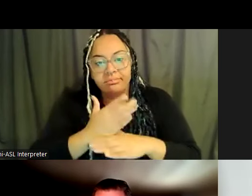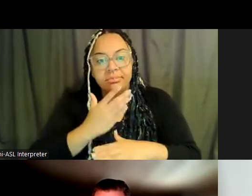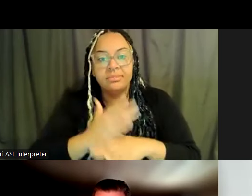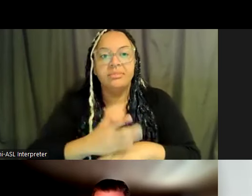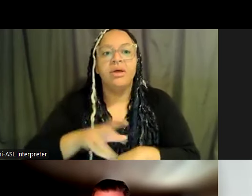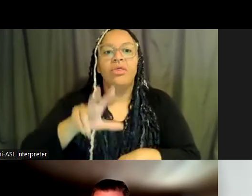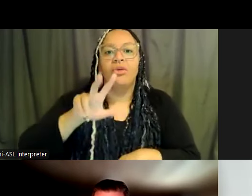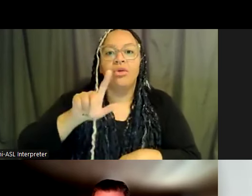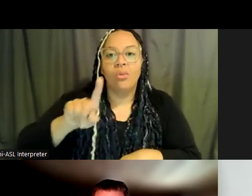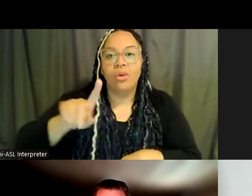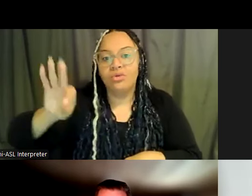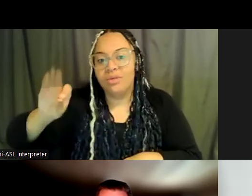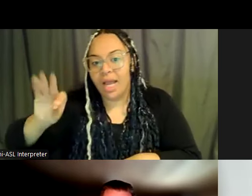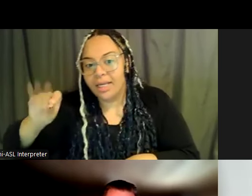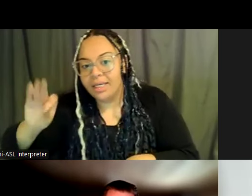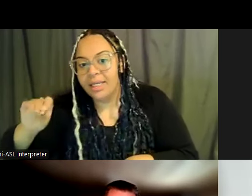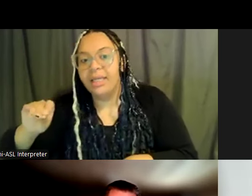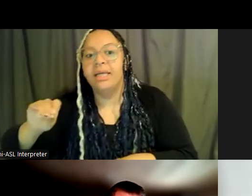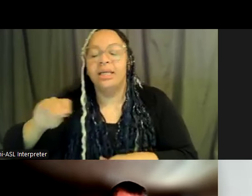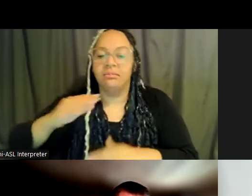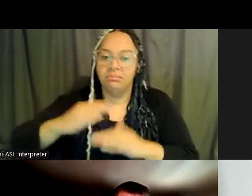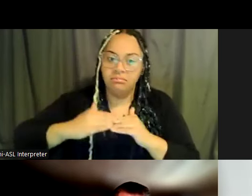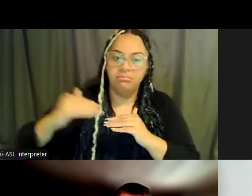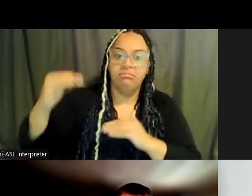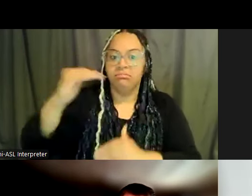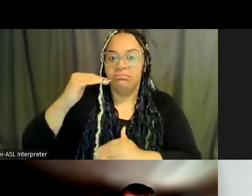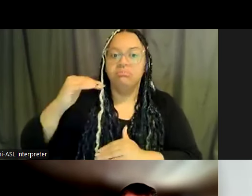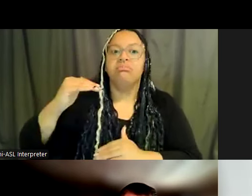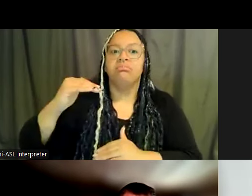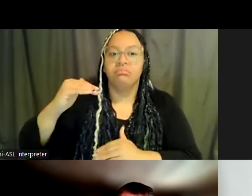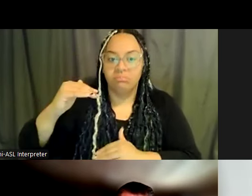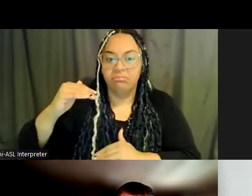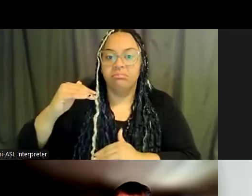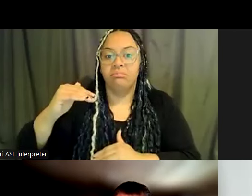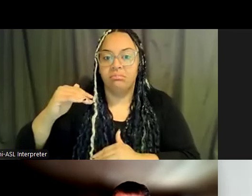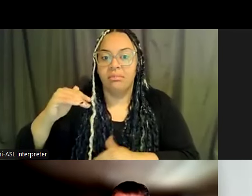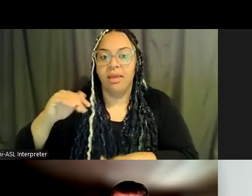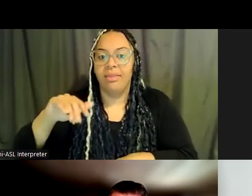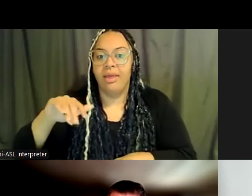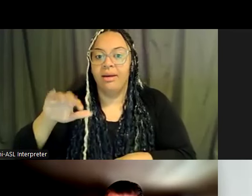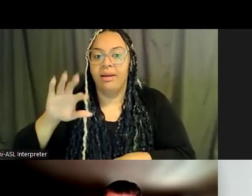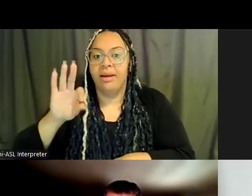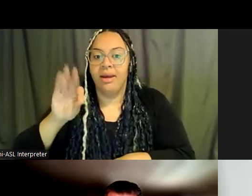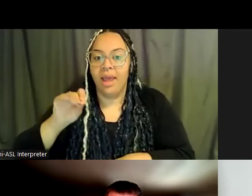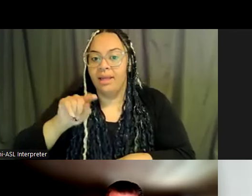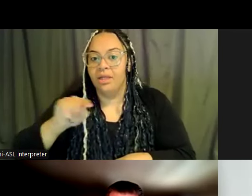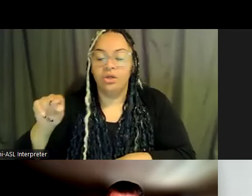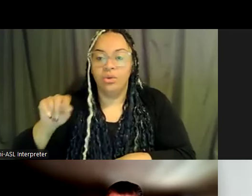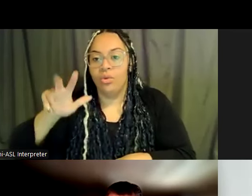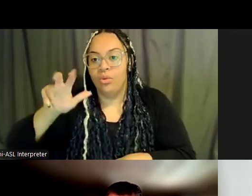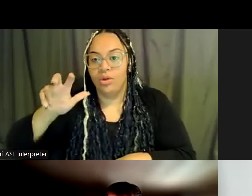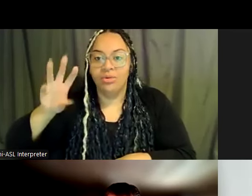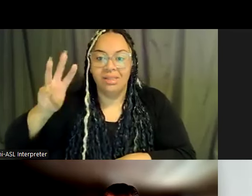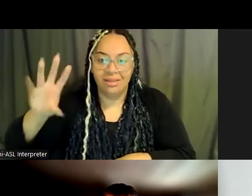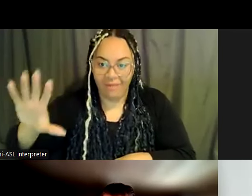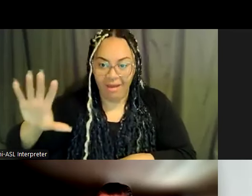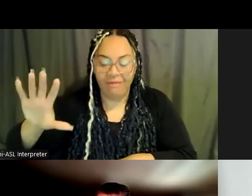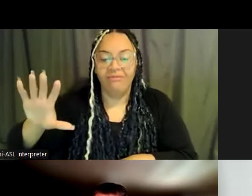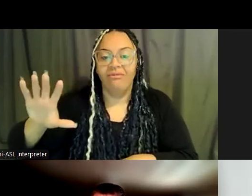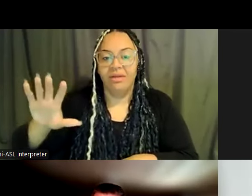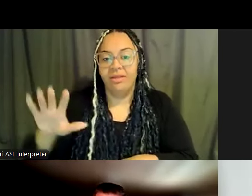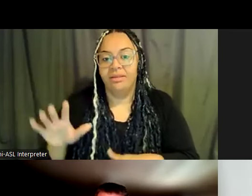We had 172. 30 to 90, we had 154, and then from 90 to 365.